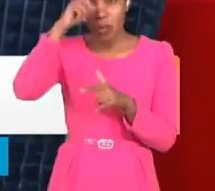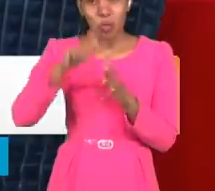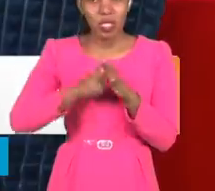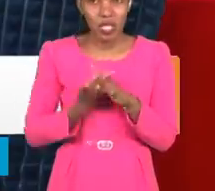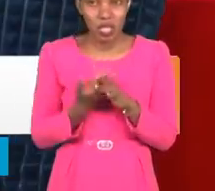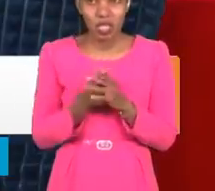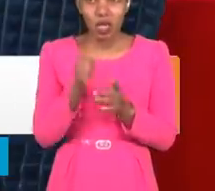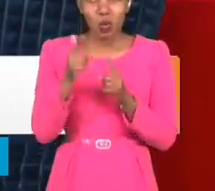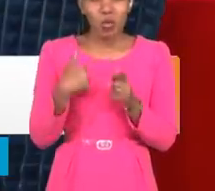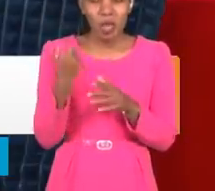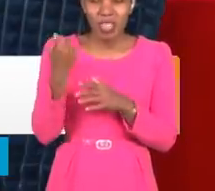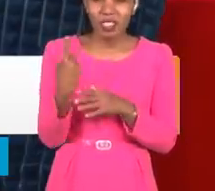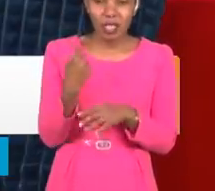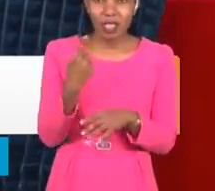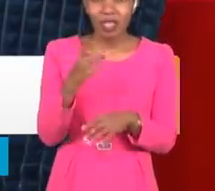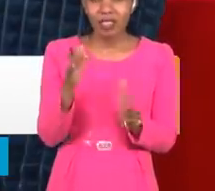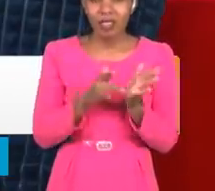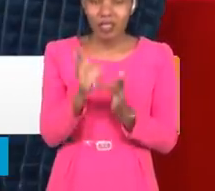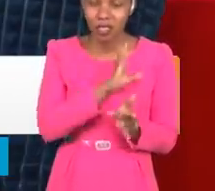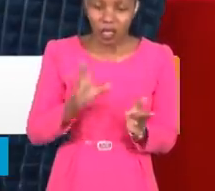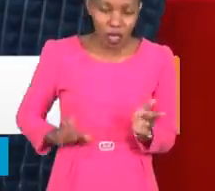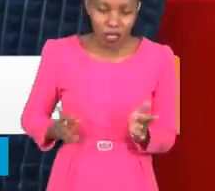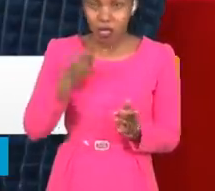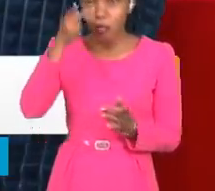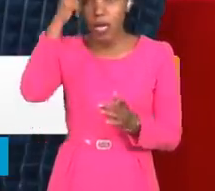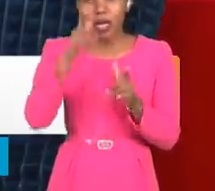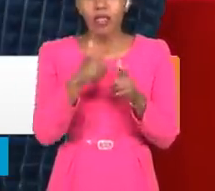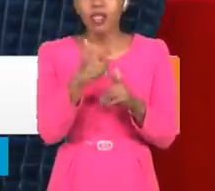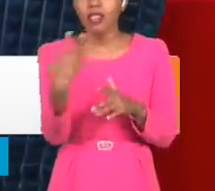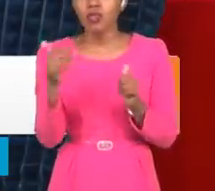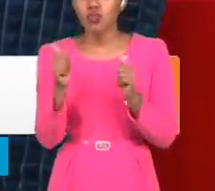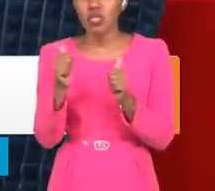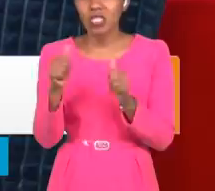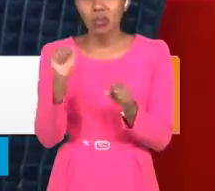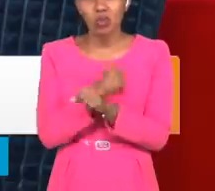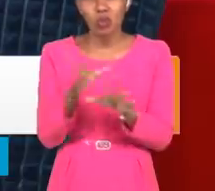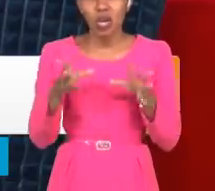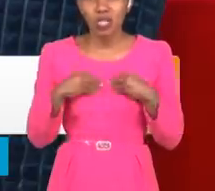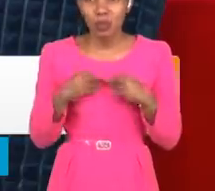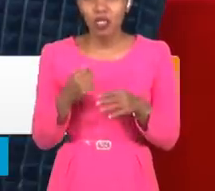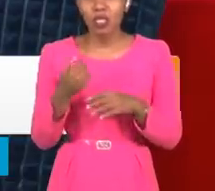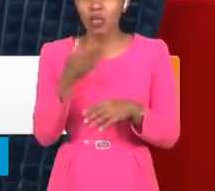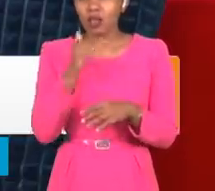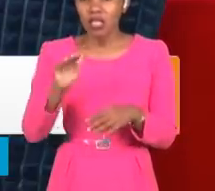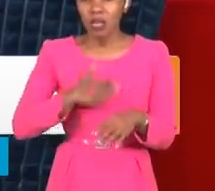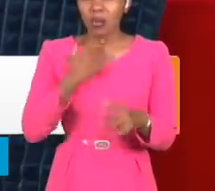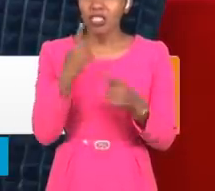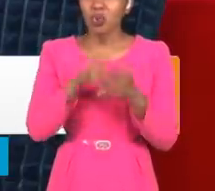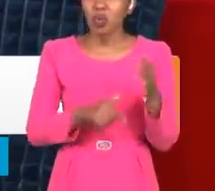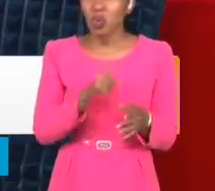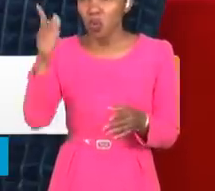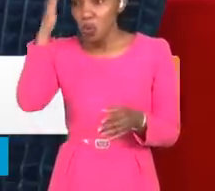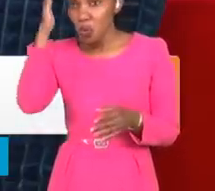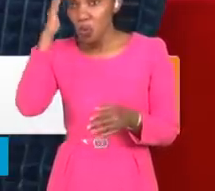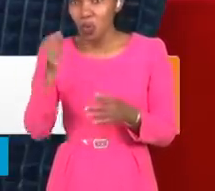when I embrace Christ as a parent, there are things I will not allow. The other day, one of my sons was telling me, you know, so-and-so